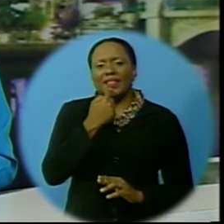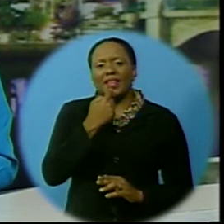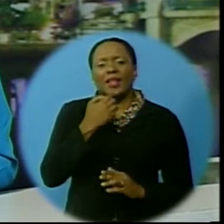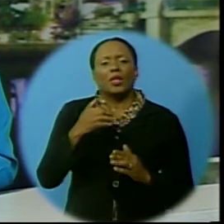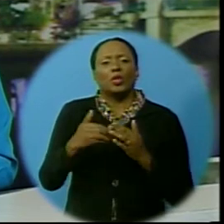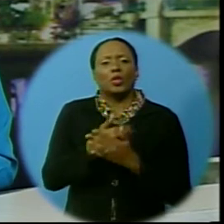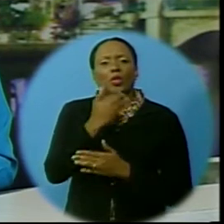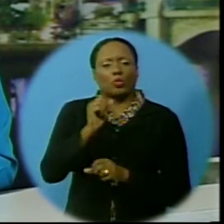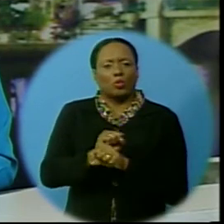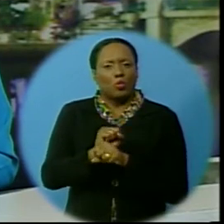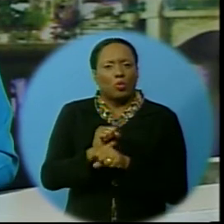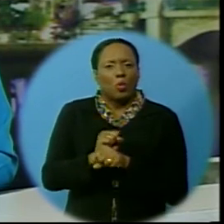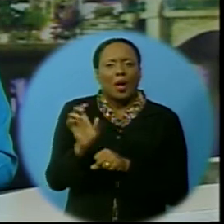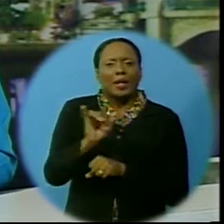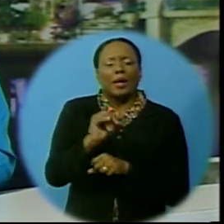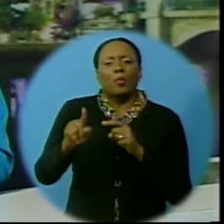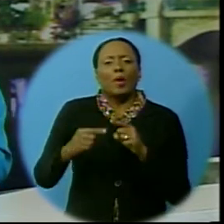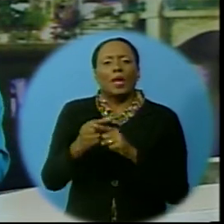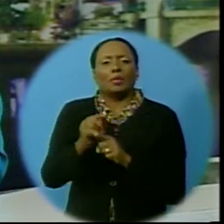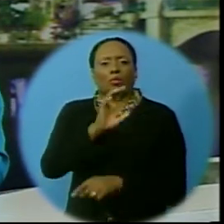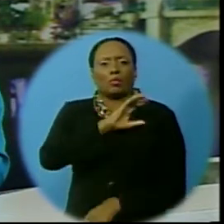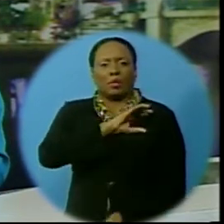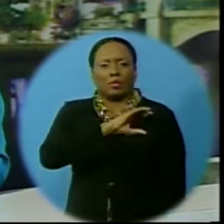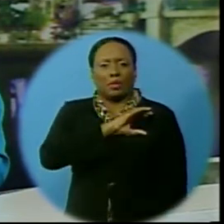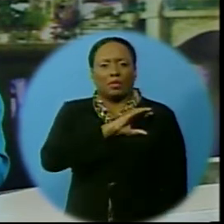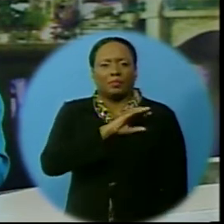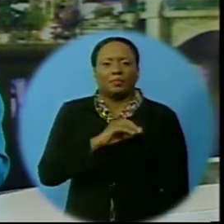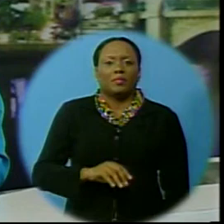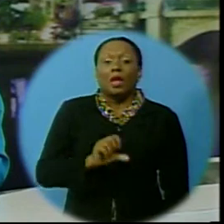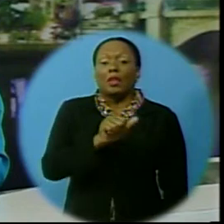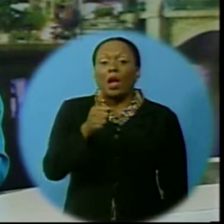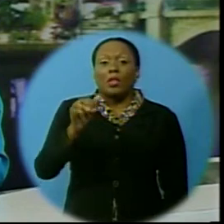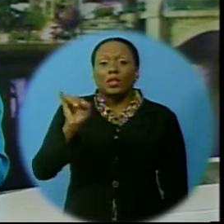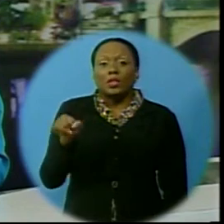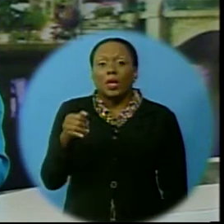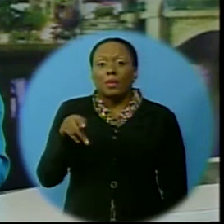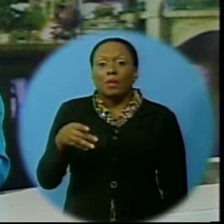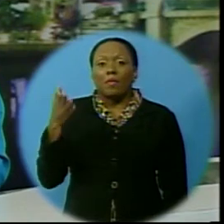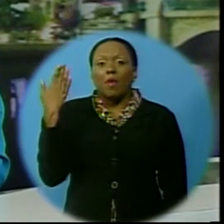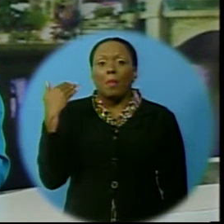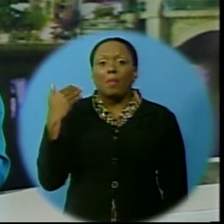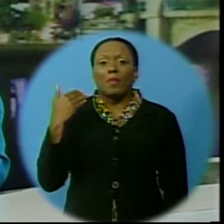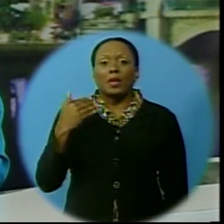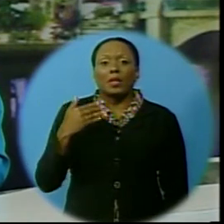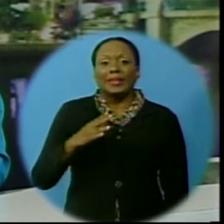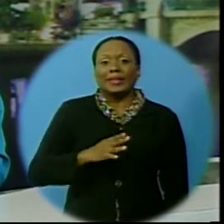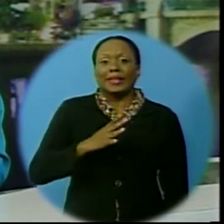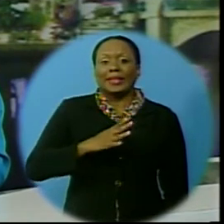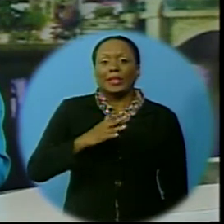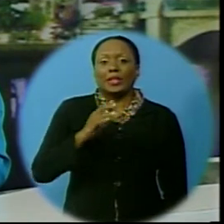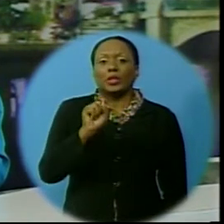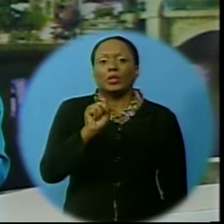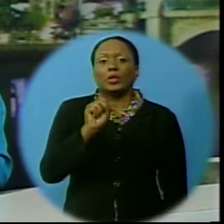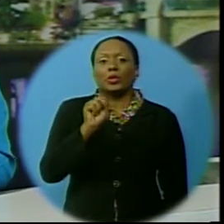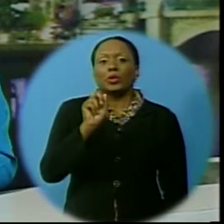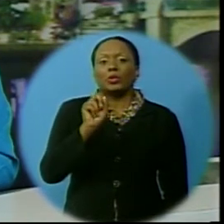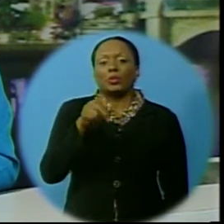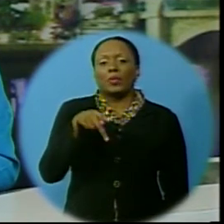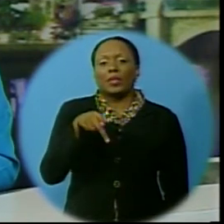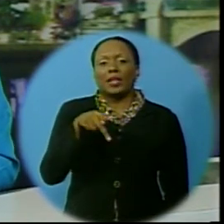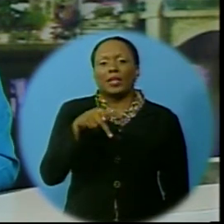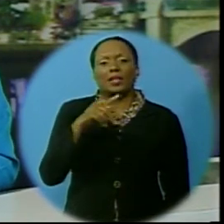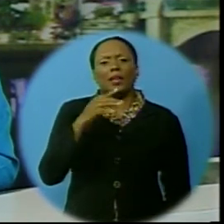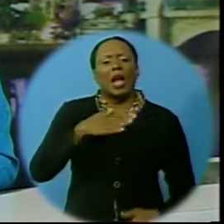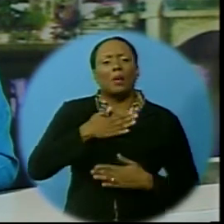a sworn officer. Now, the other JP, former Senior Superintendent of Police Morgan Graves, is also pleased at his